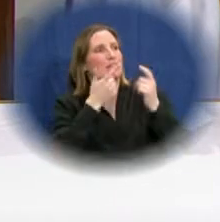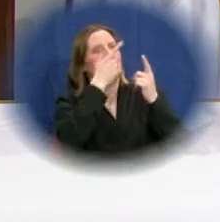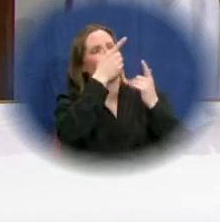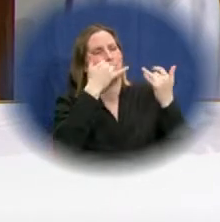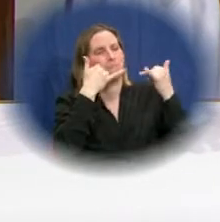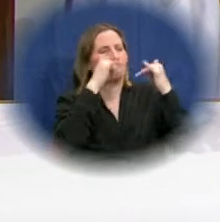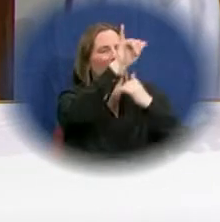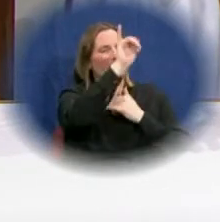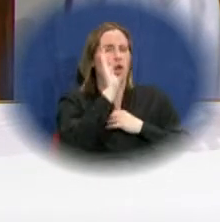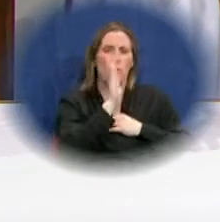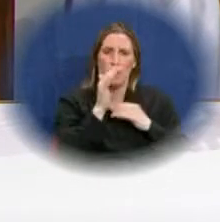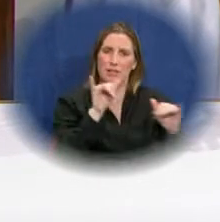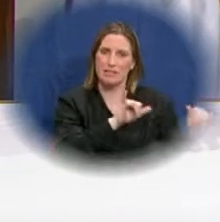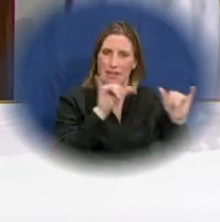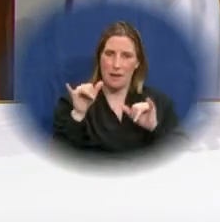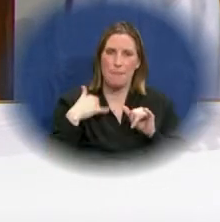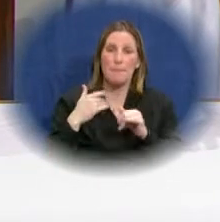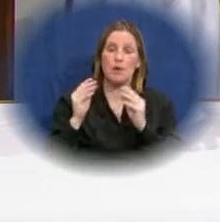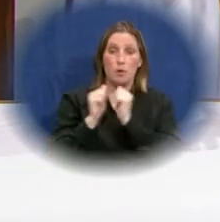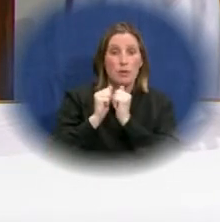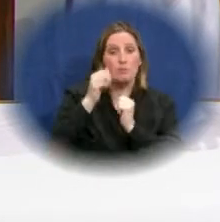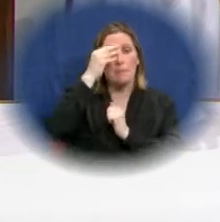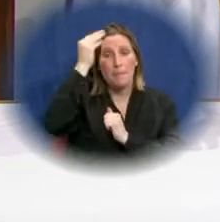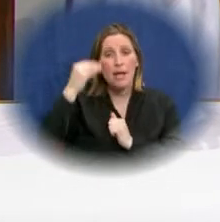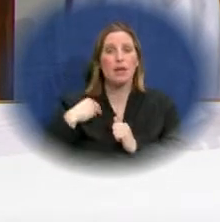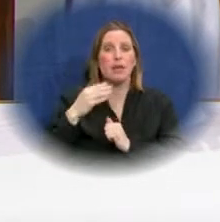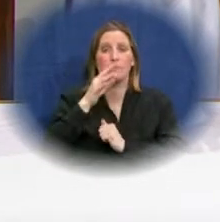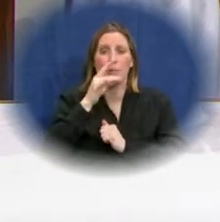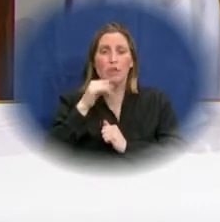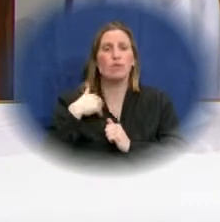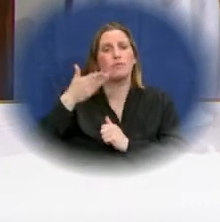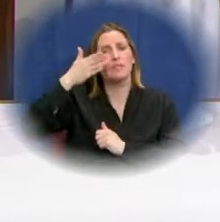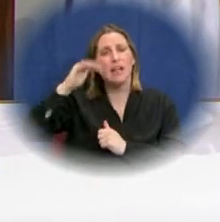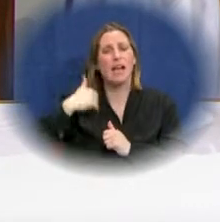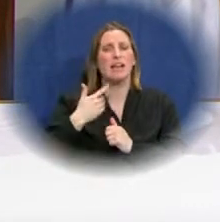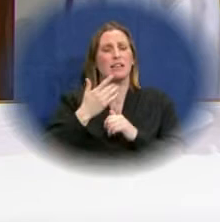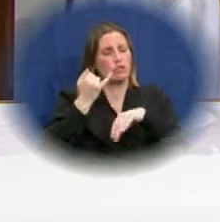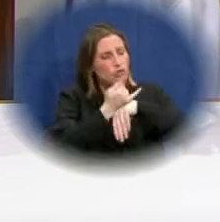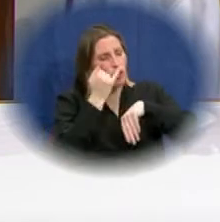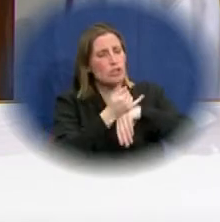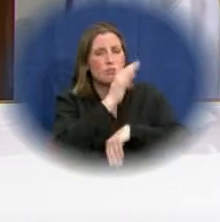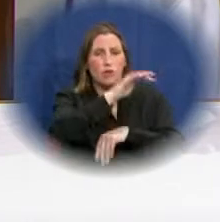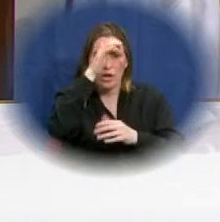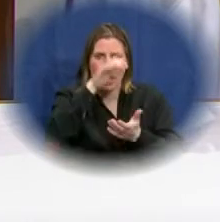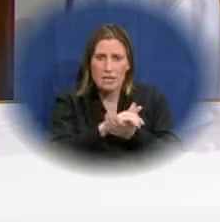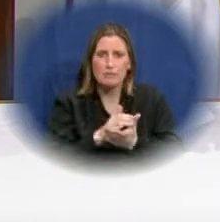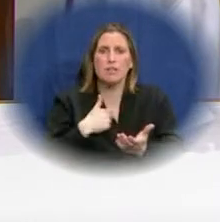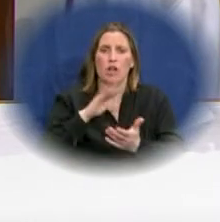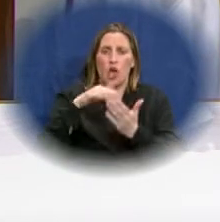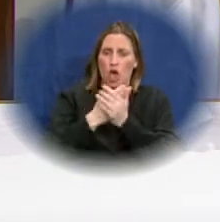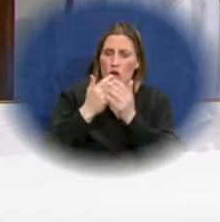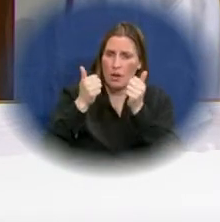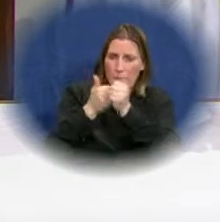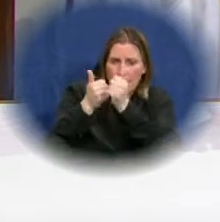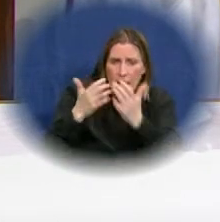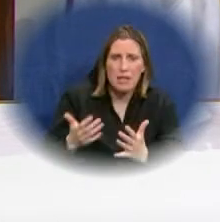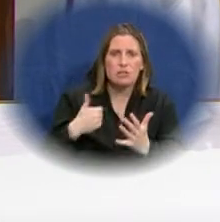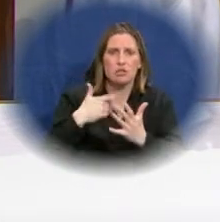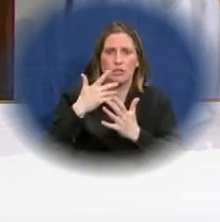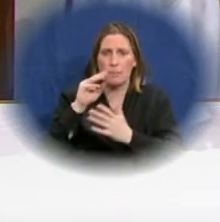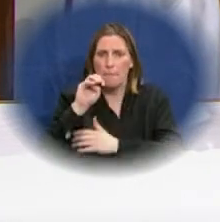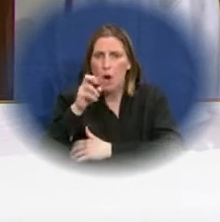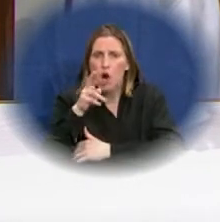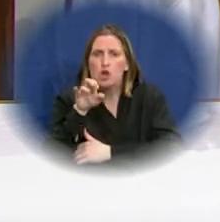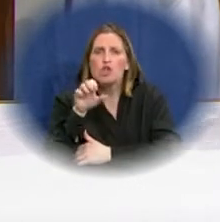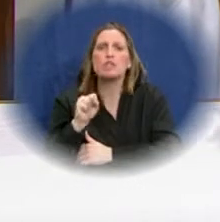forever, there in communion with the Blessed Virgin Mary, Mother of God, with Blessed Joseph, her spouse, with the apostles and martyrs, and with all of